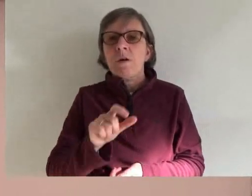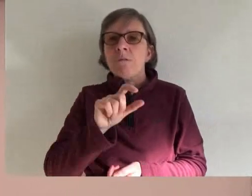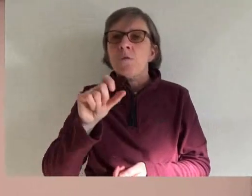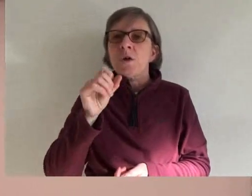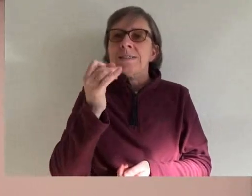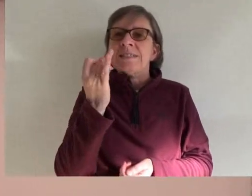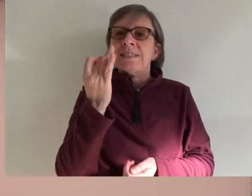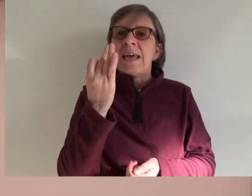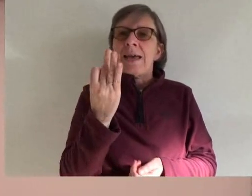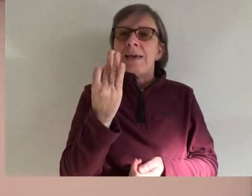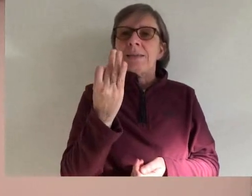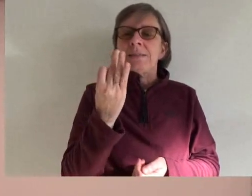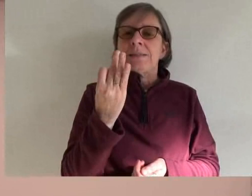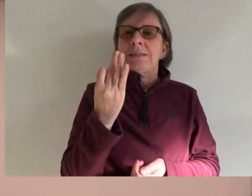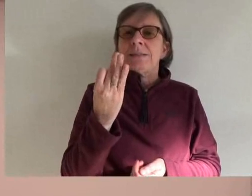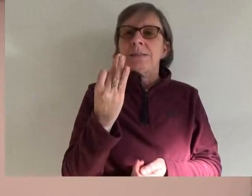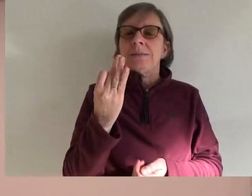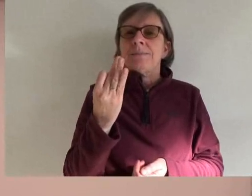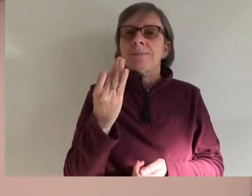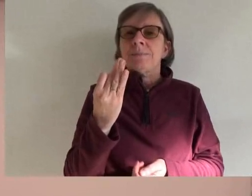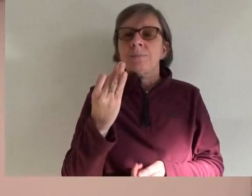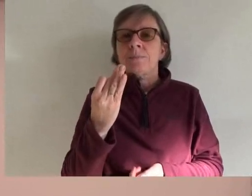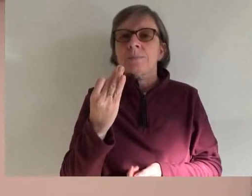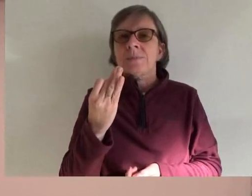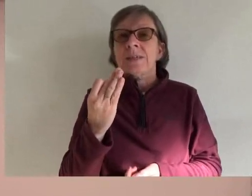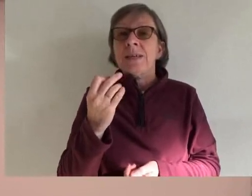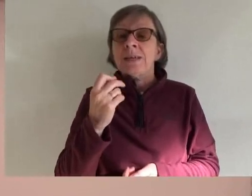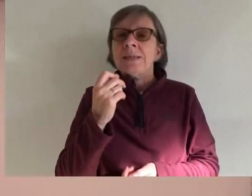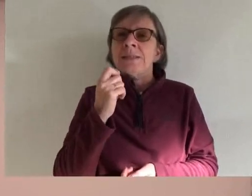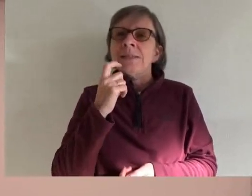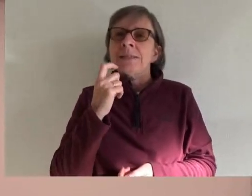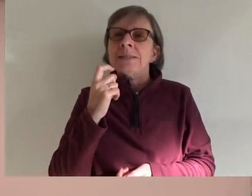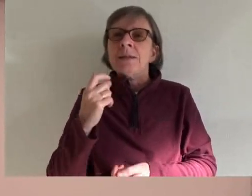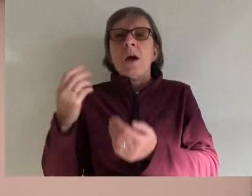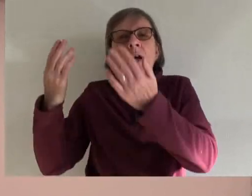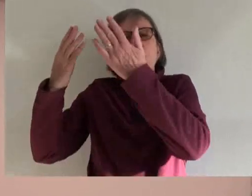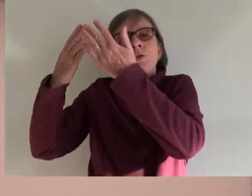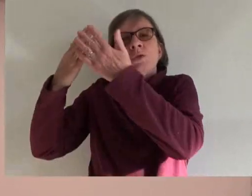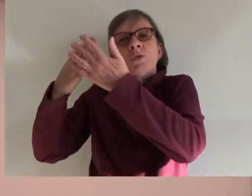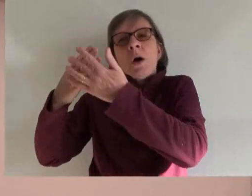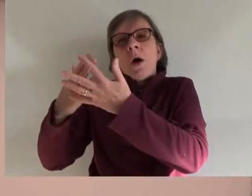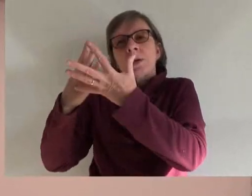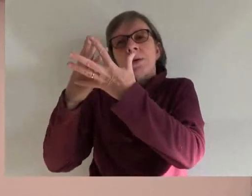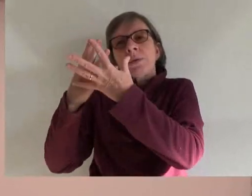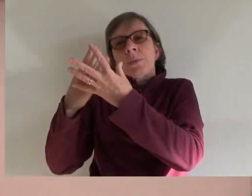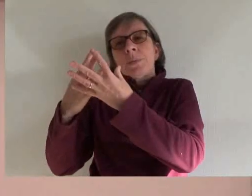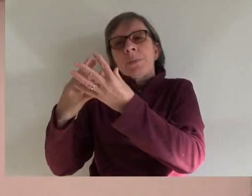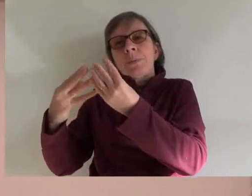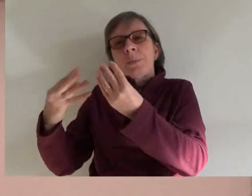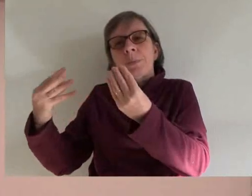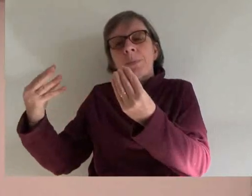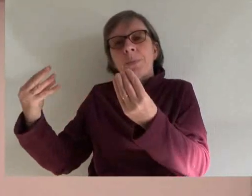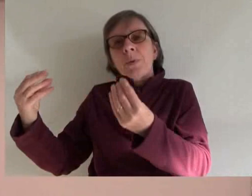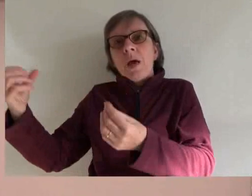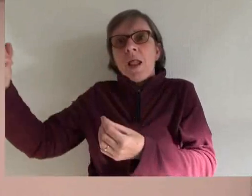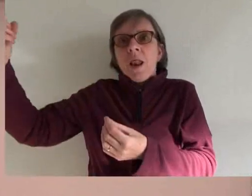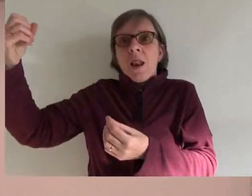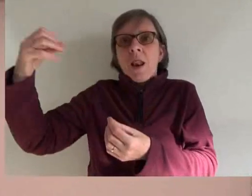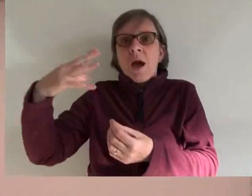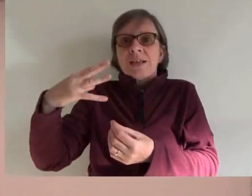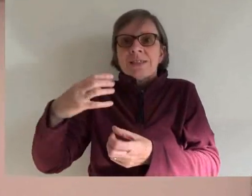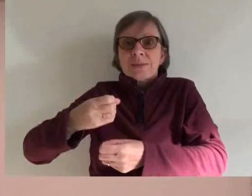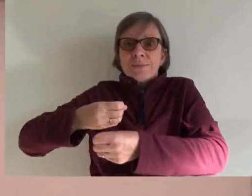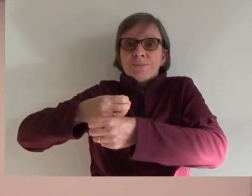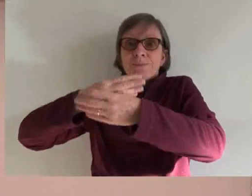And in verse 8, it tells us about the fact that this darkness is passing and the true light is already shining. A verse of